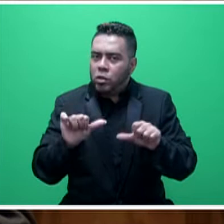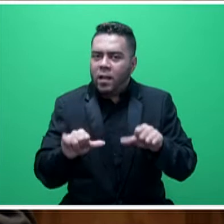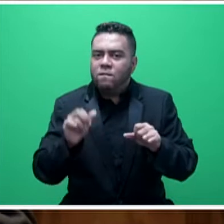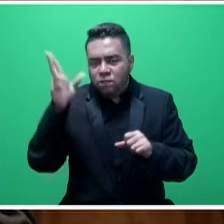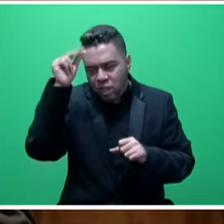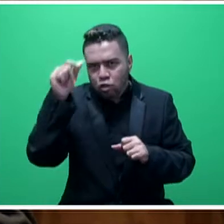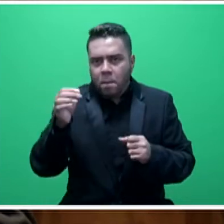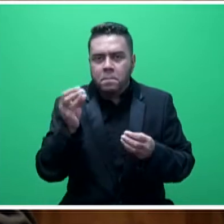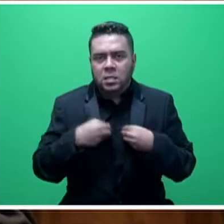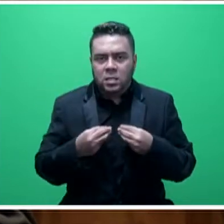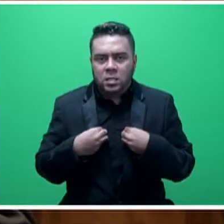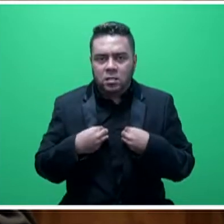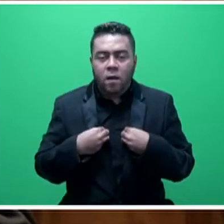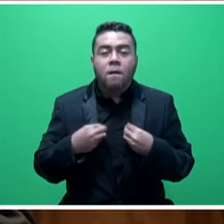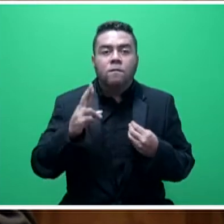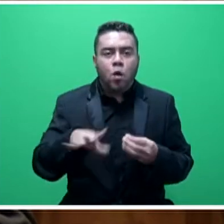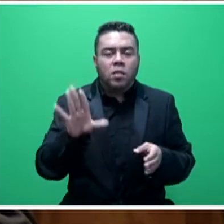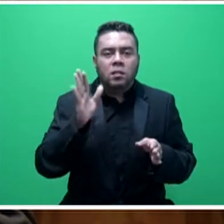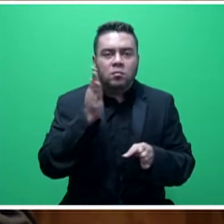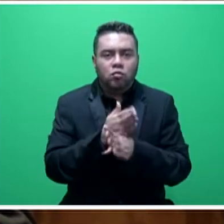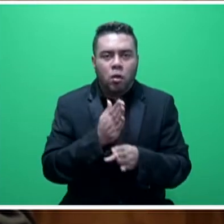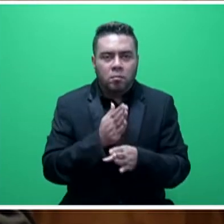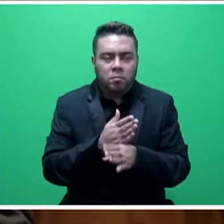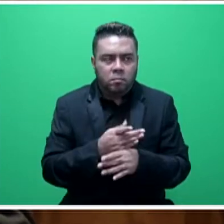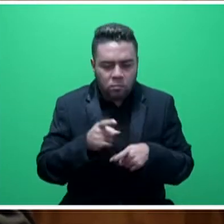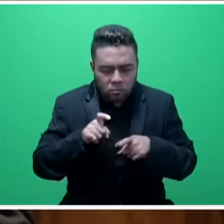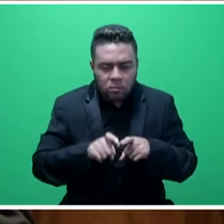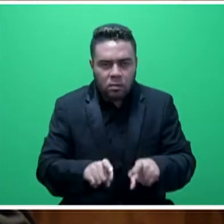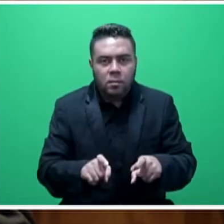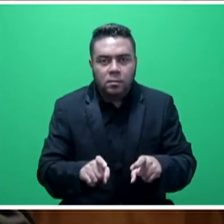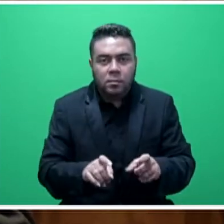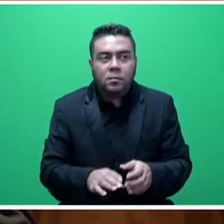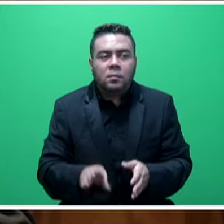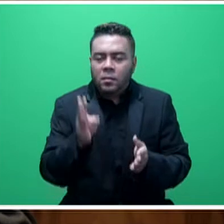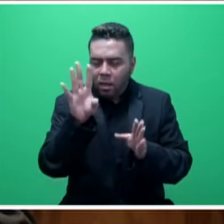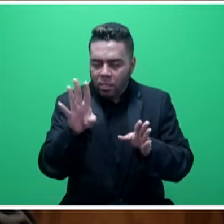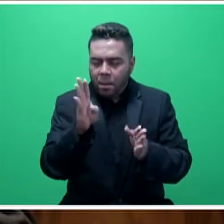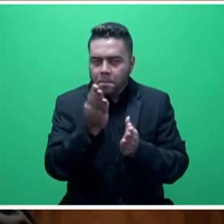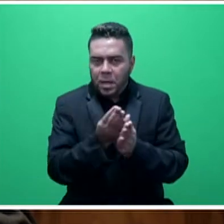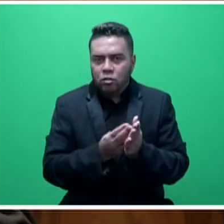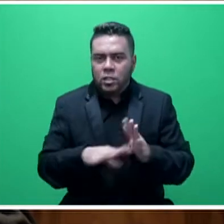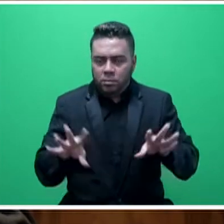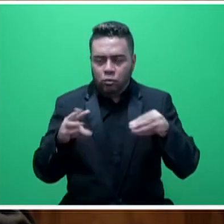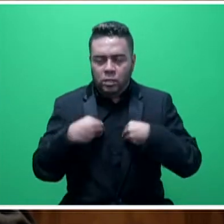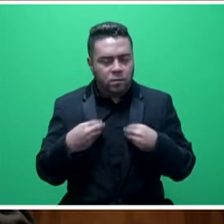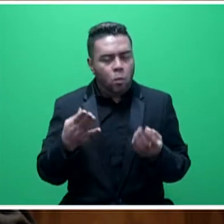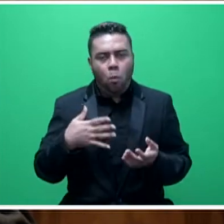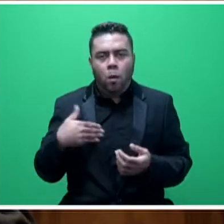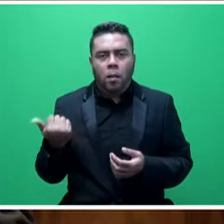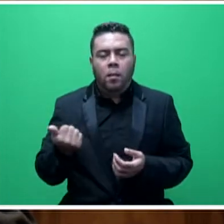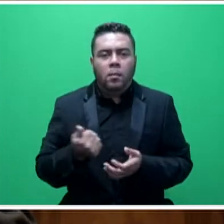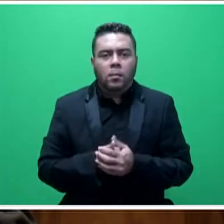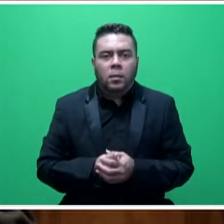our economy, for the sake of job security. The budget has been received very well by most and has a lot